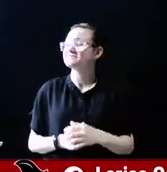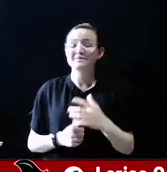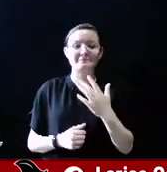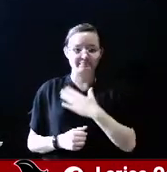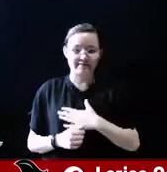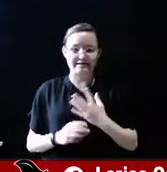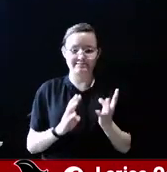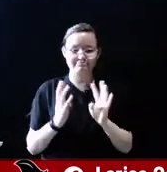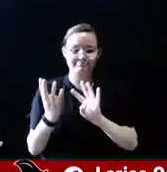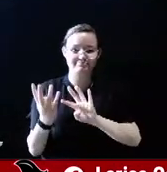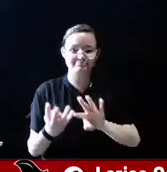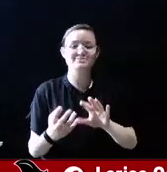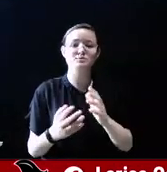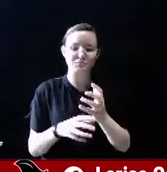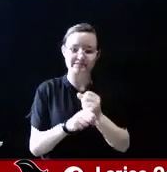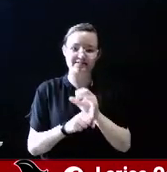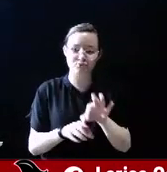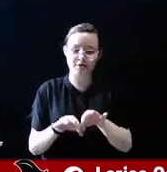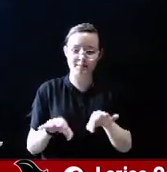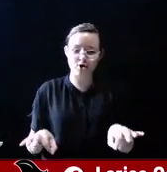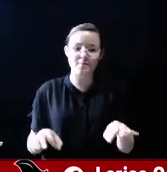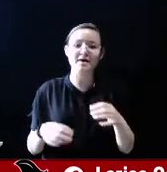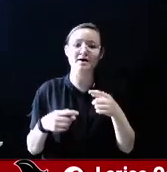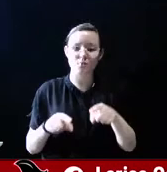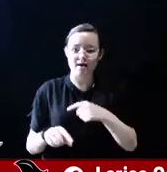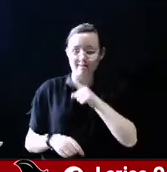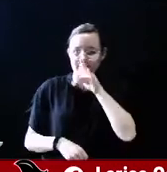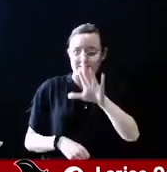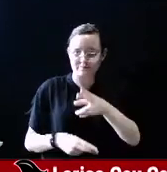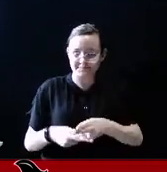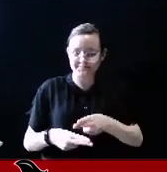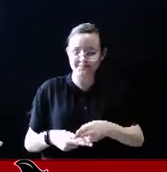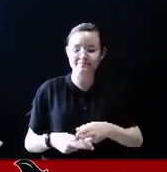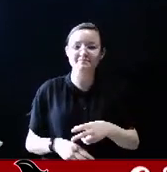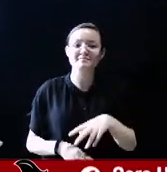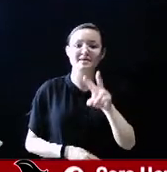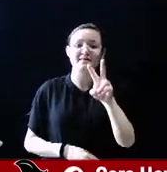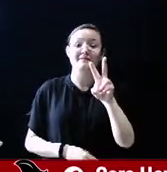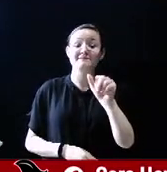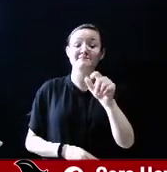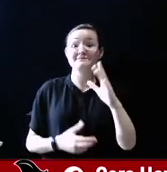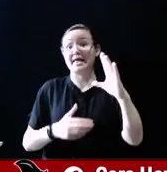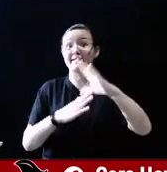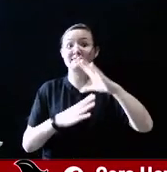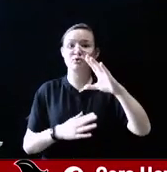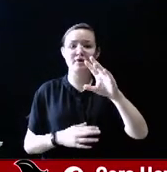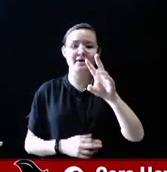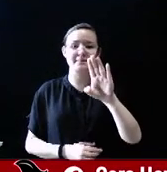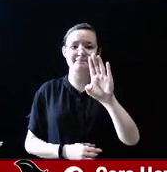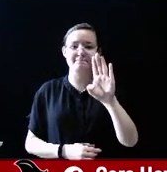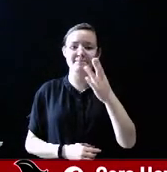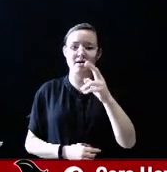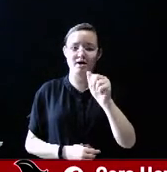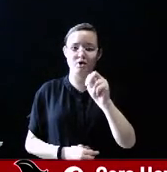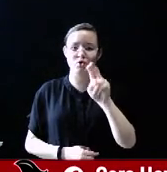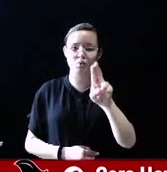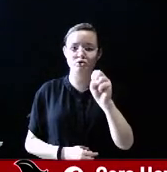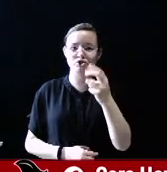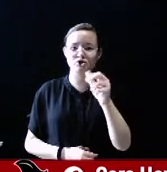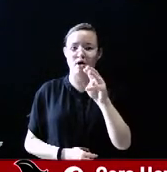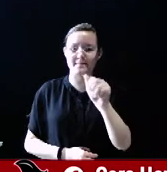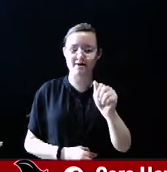the platform to receive your diplomas as your name is called. Valedictorian Banu Sharma.